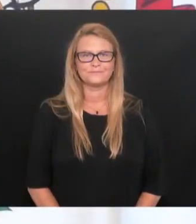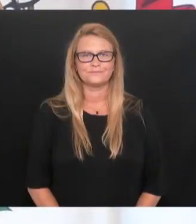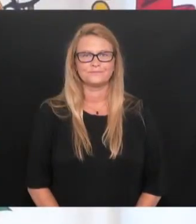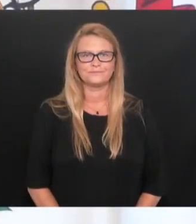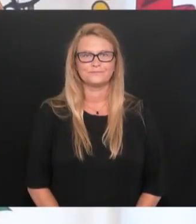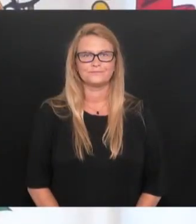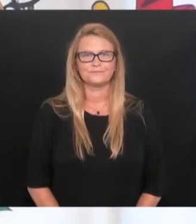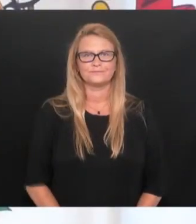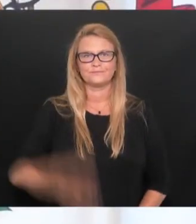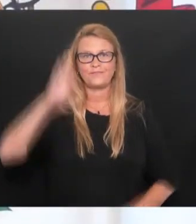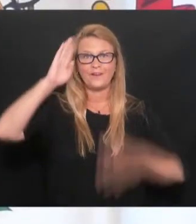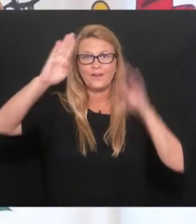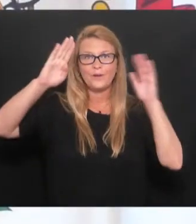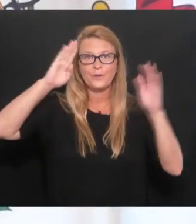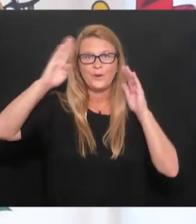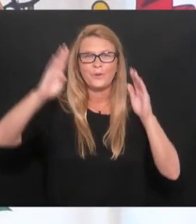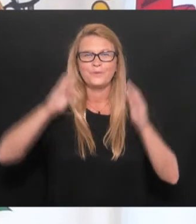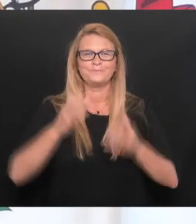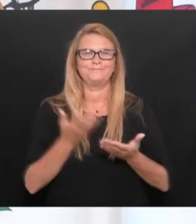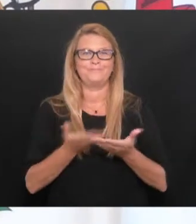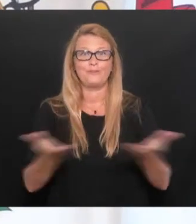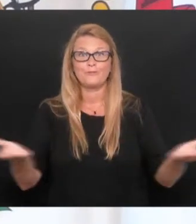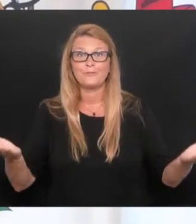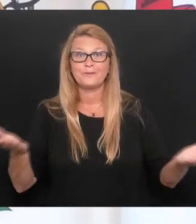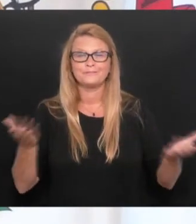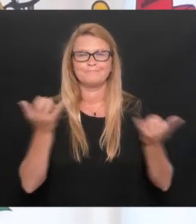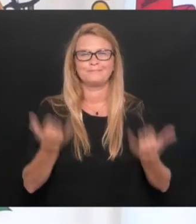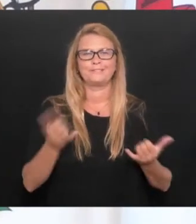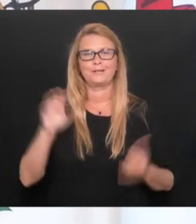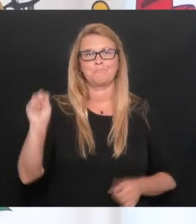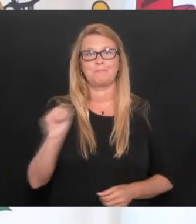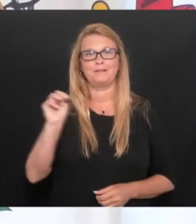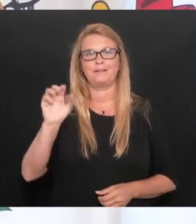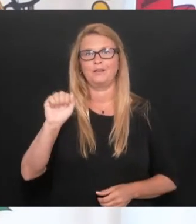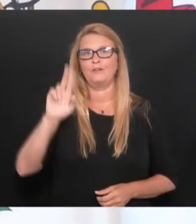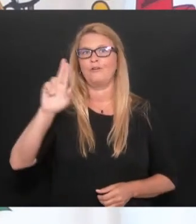Hello, everyone. It's Monday, August the 2nd.